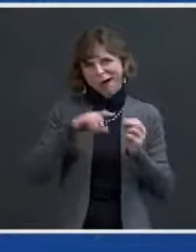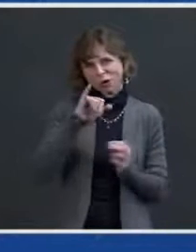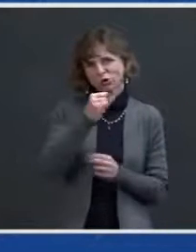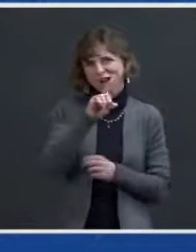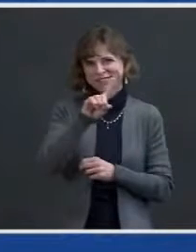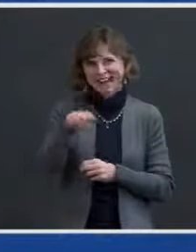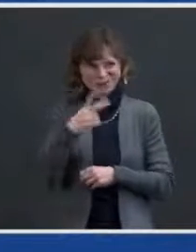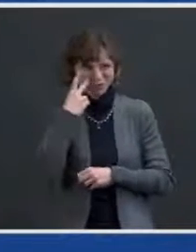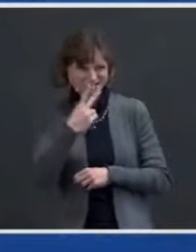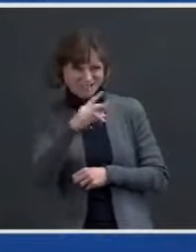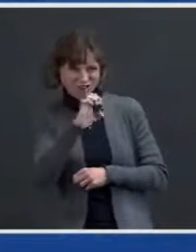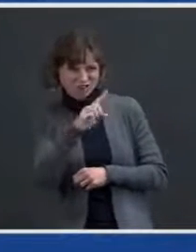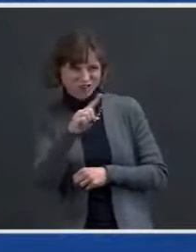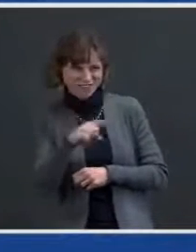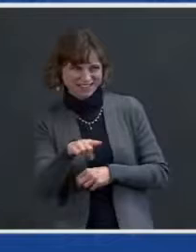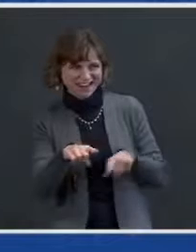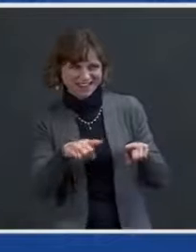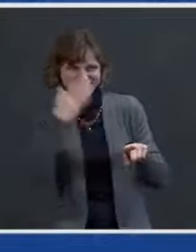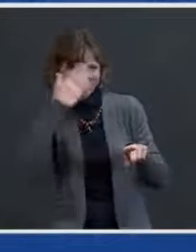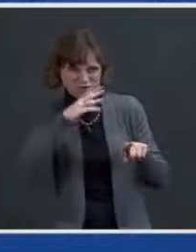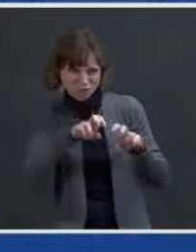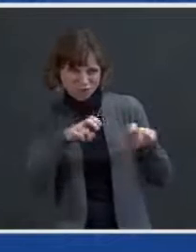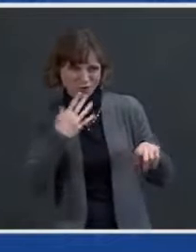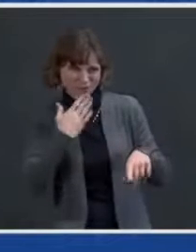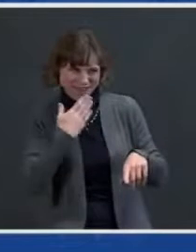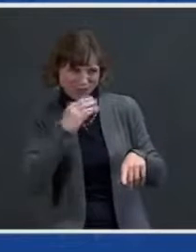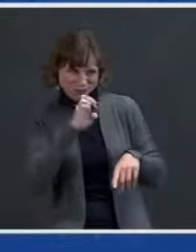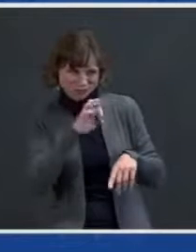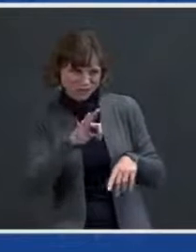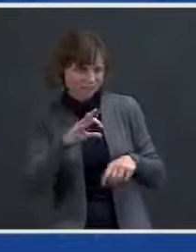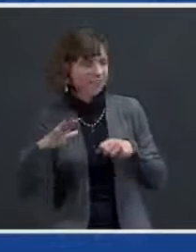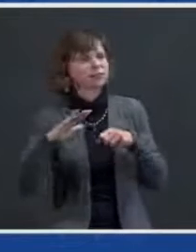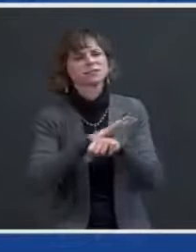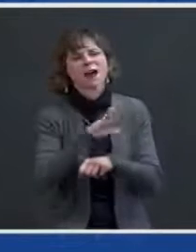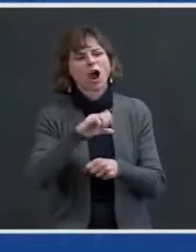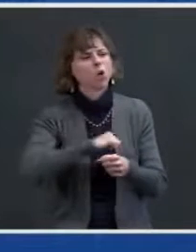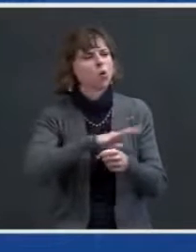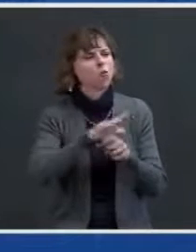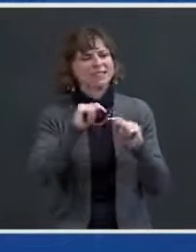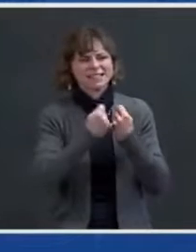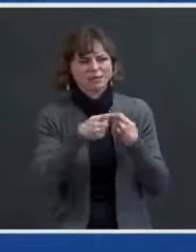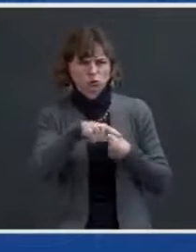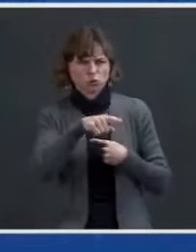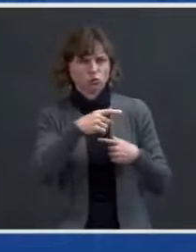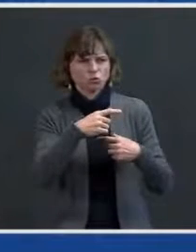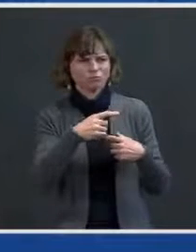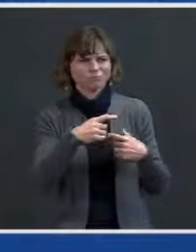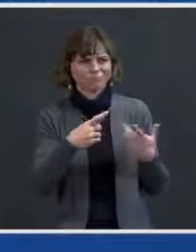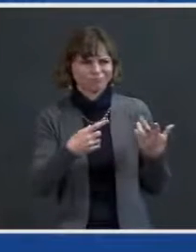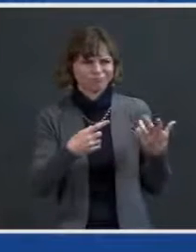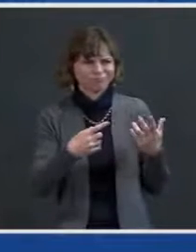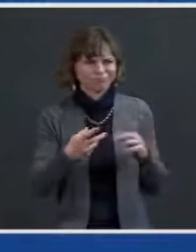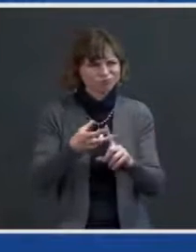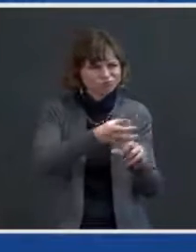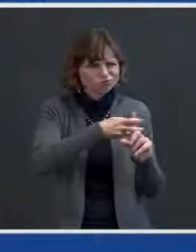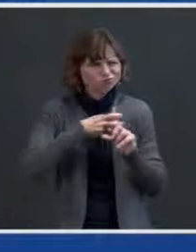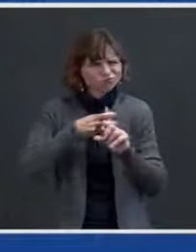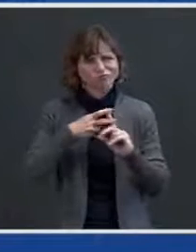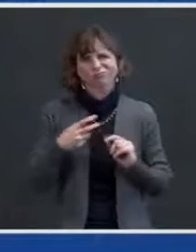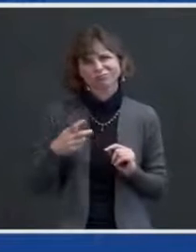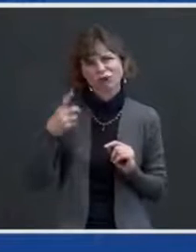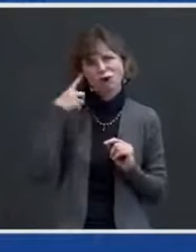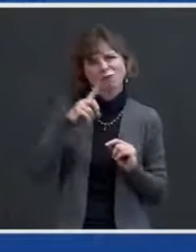front row here. I want to thank you, Jeff, and the entire COVID team you put together for the coordination of our